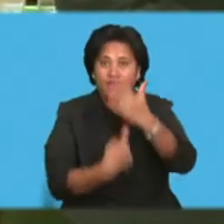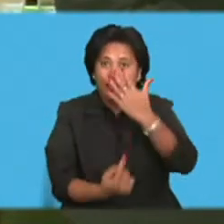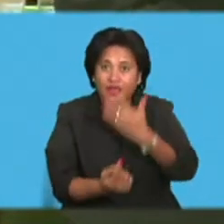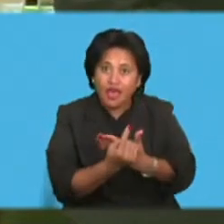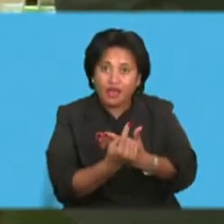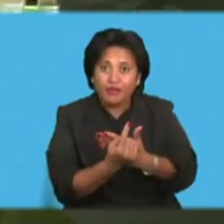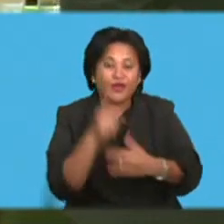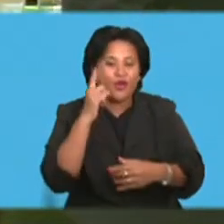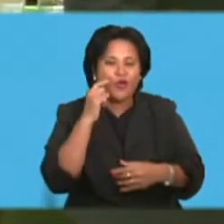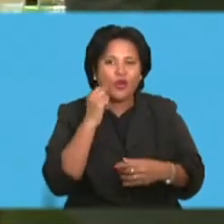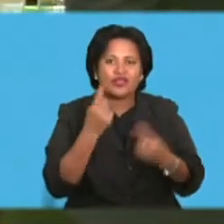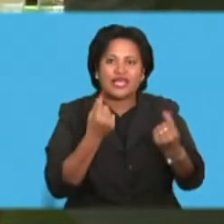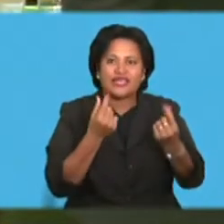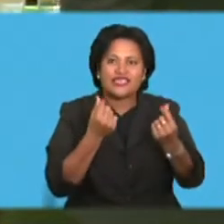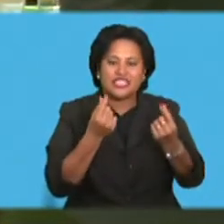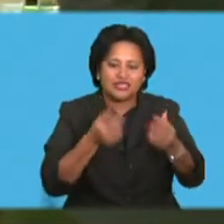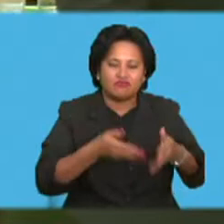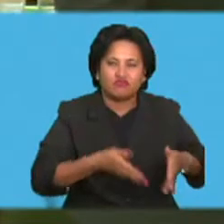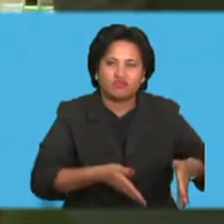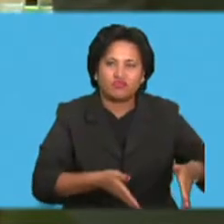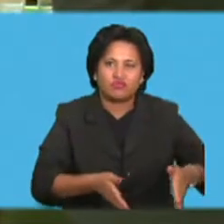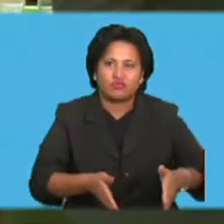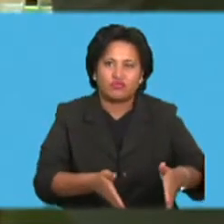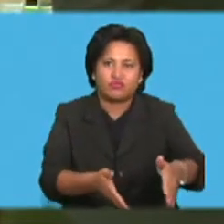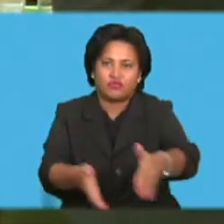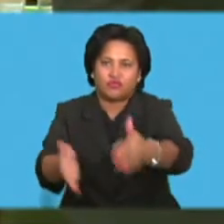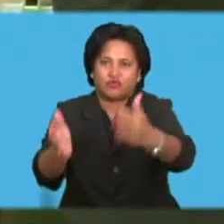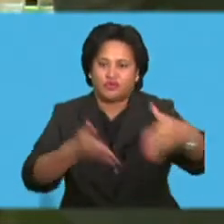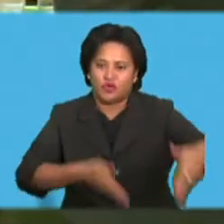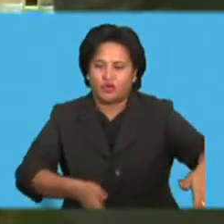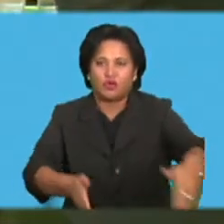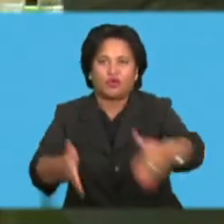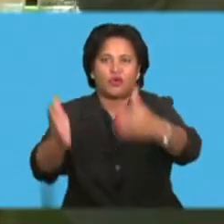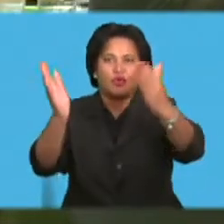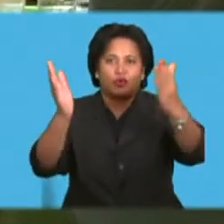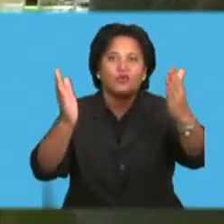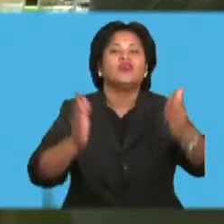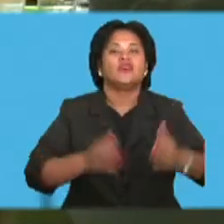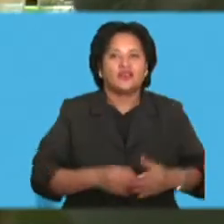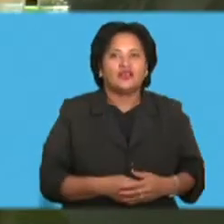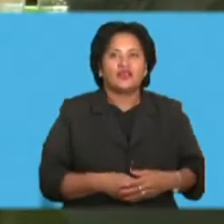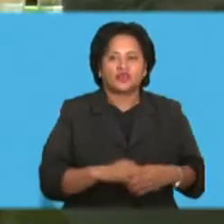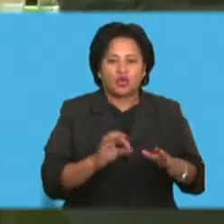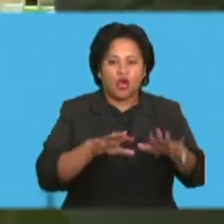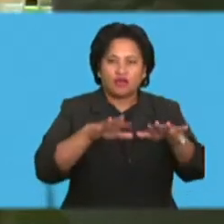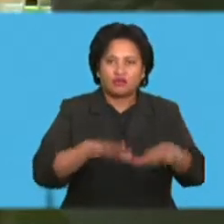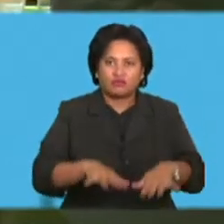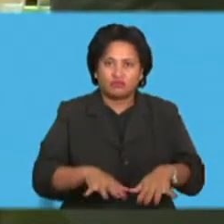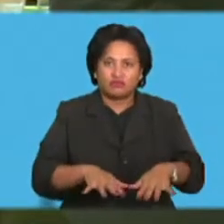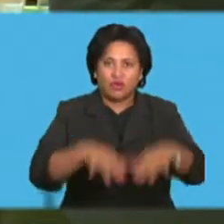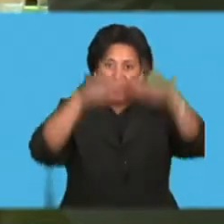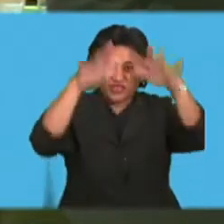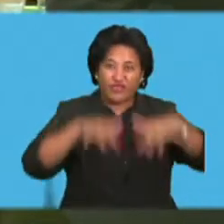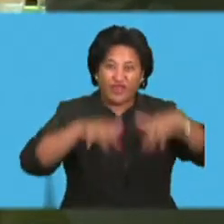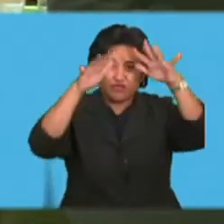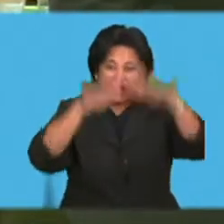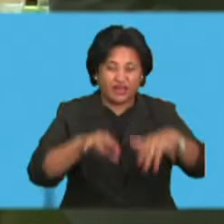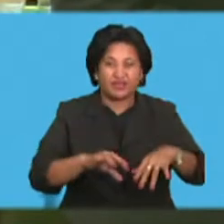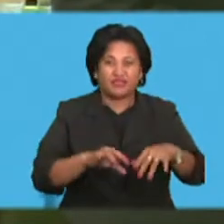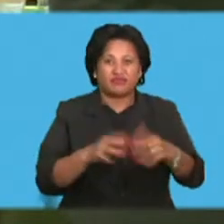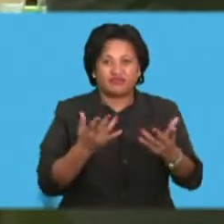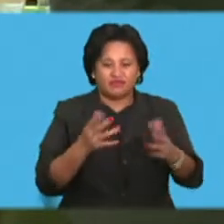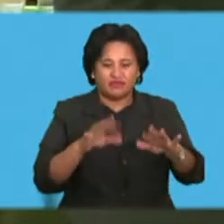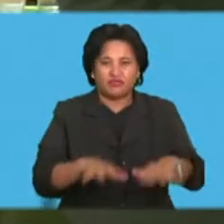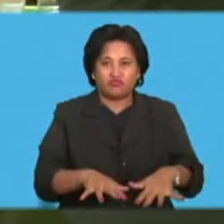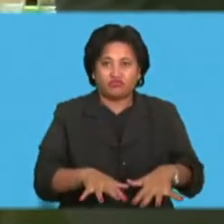the water in the water body, whether it's river or lake or creeks, do not overflow and affect